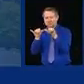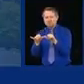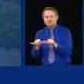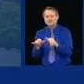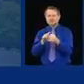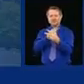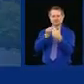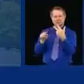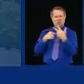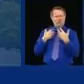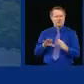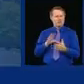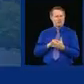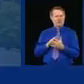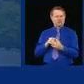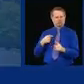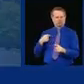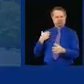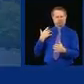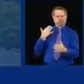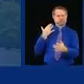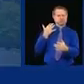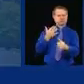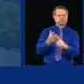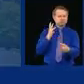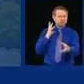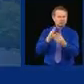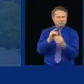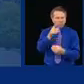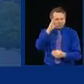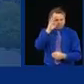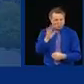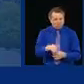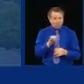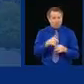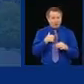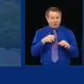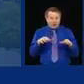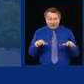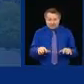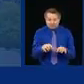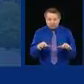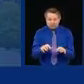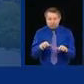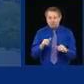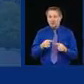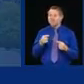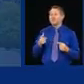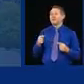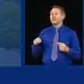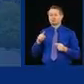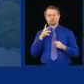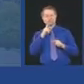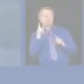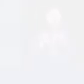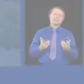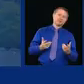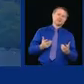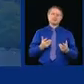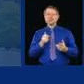what happens, that every action has a reaction. If we do this, then this will happen. We've lived this